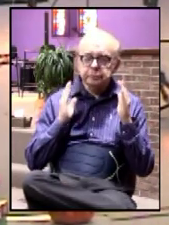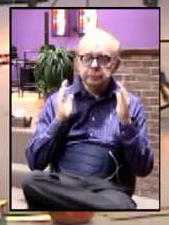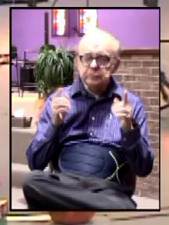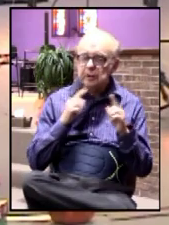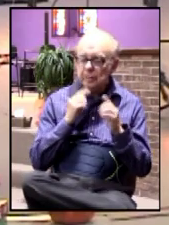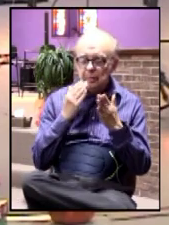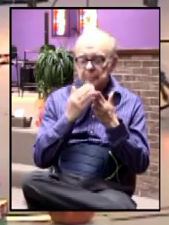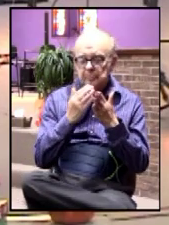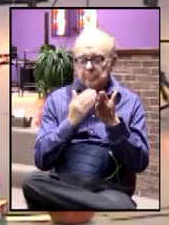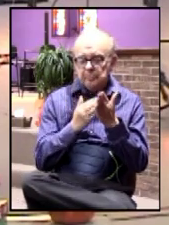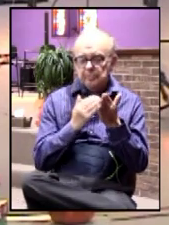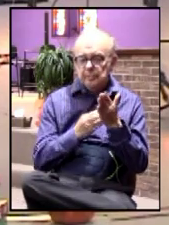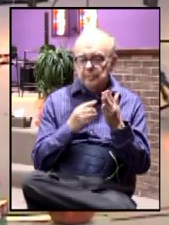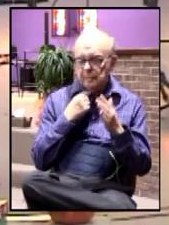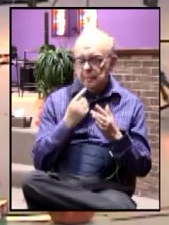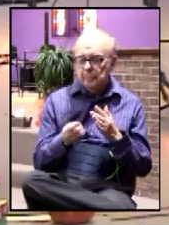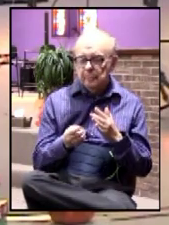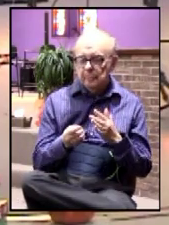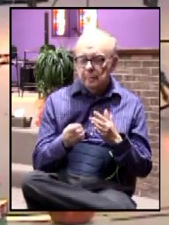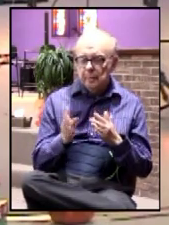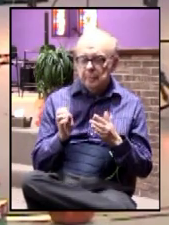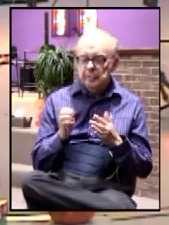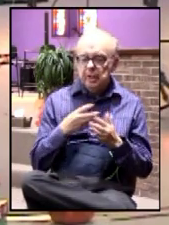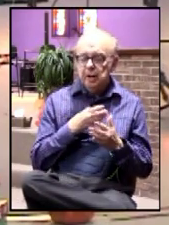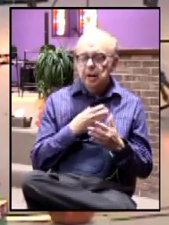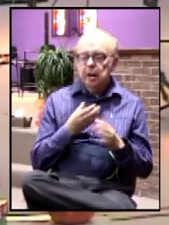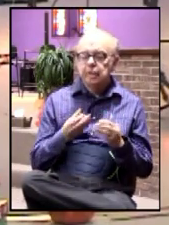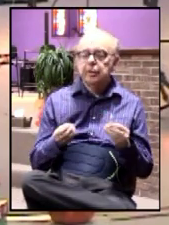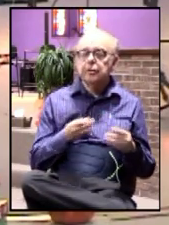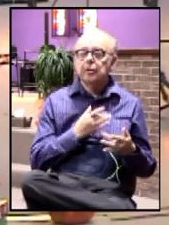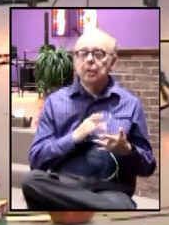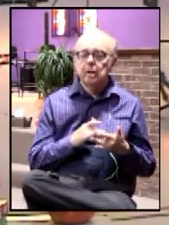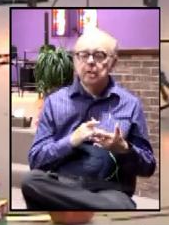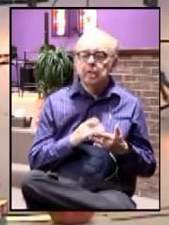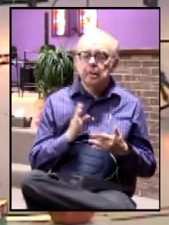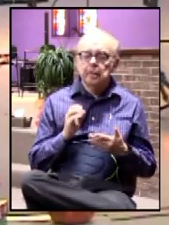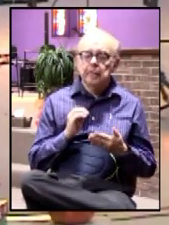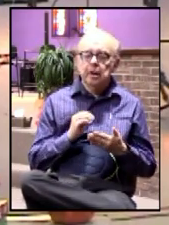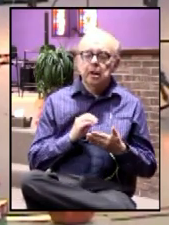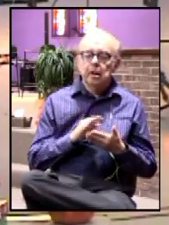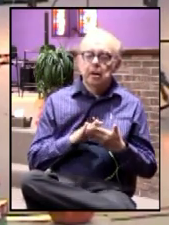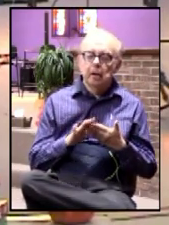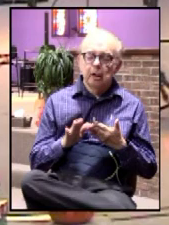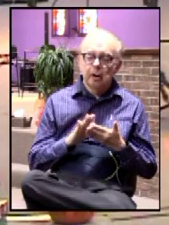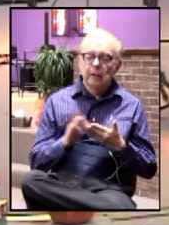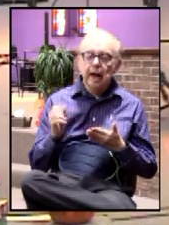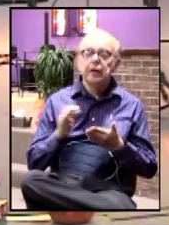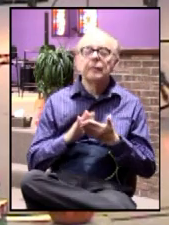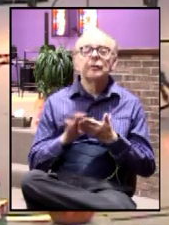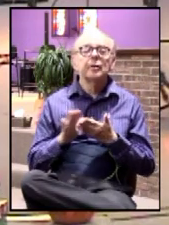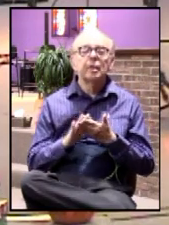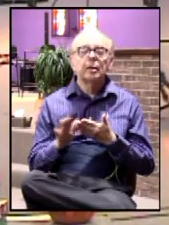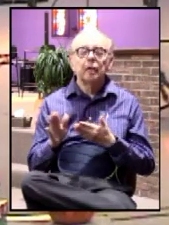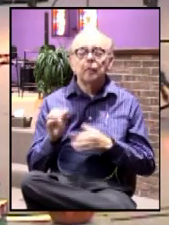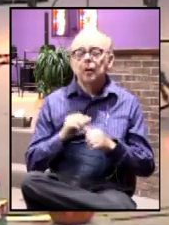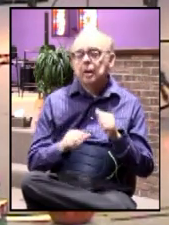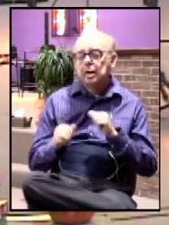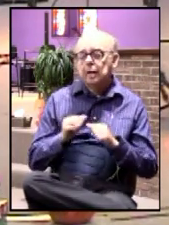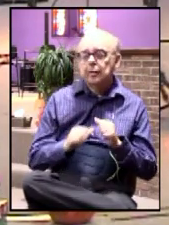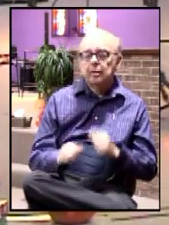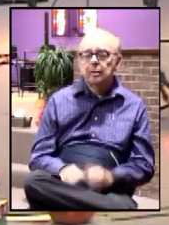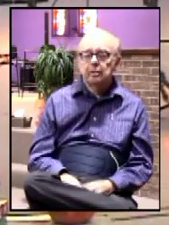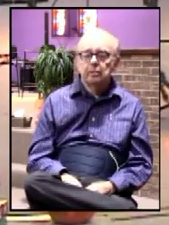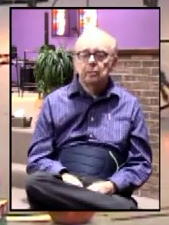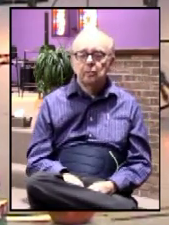to the list, what he said. He said, be tenderhearted, be kind, and forgive one